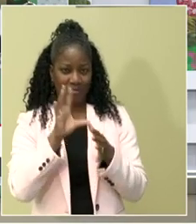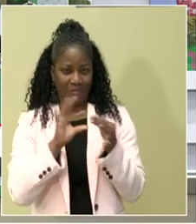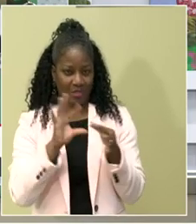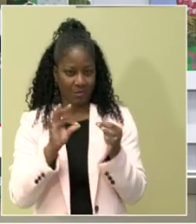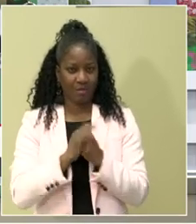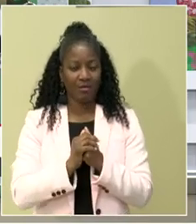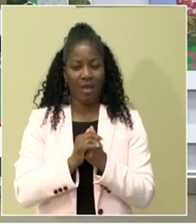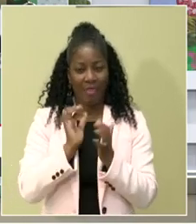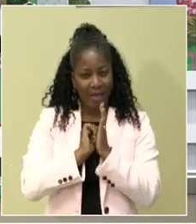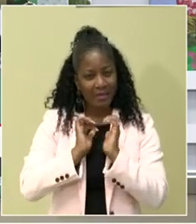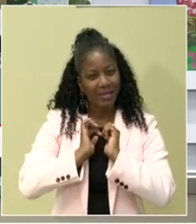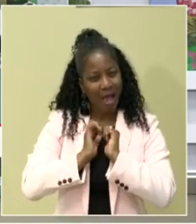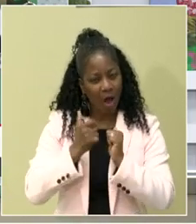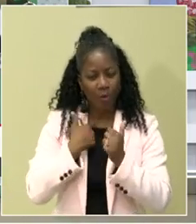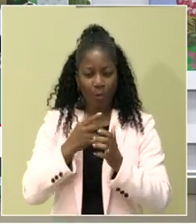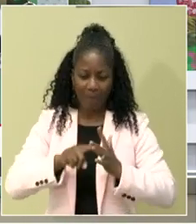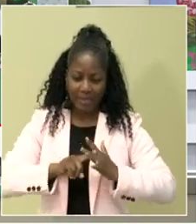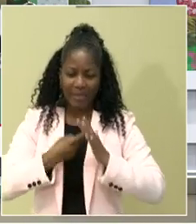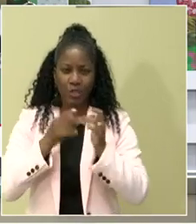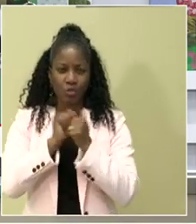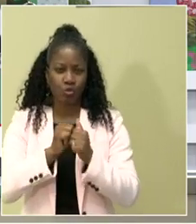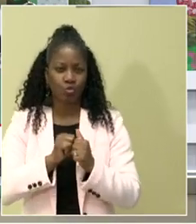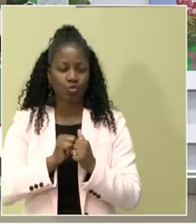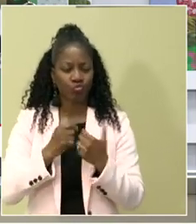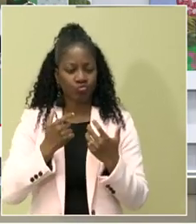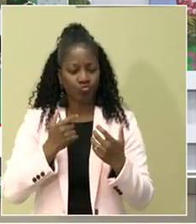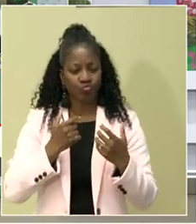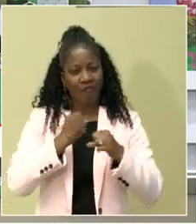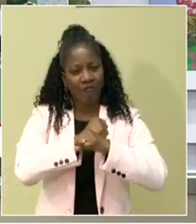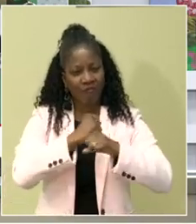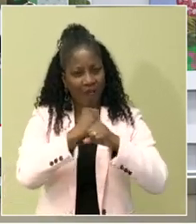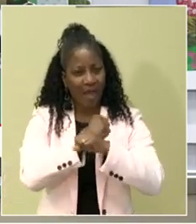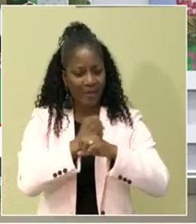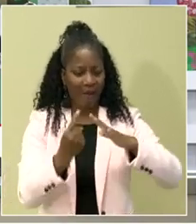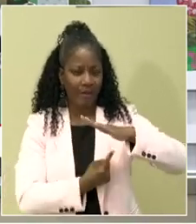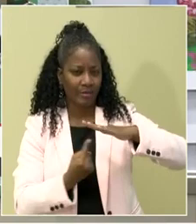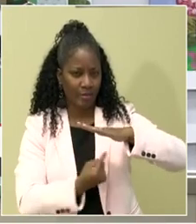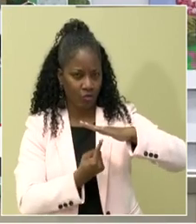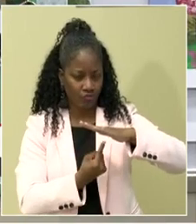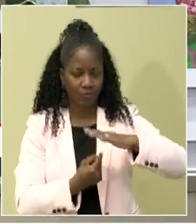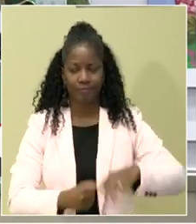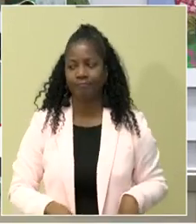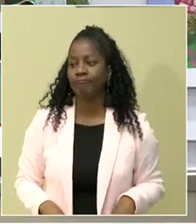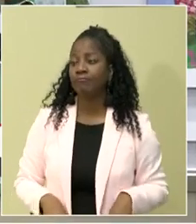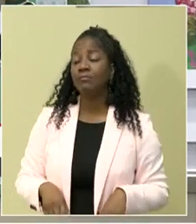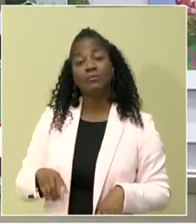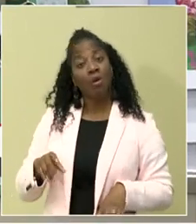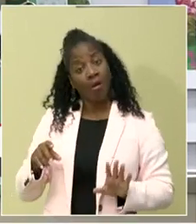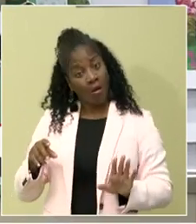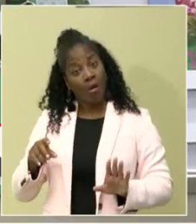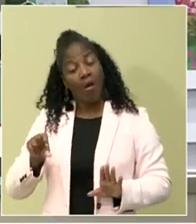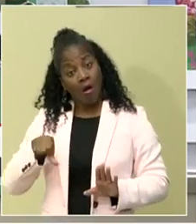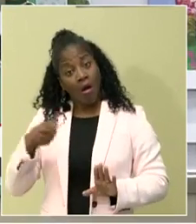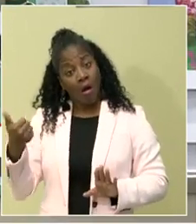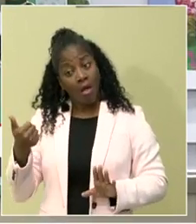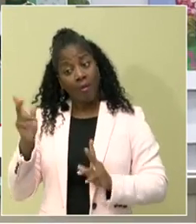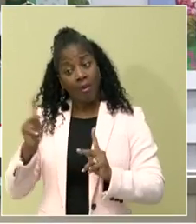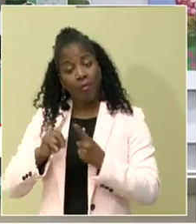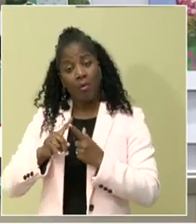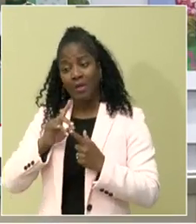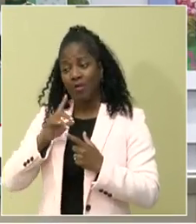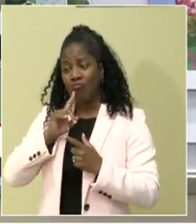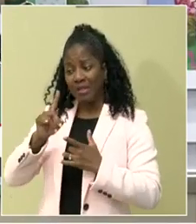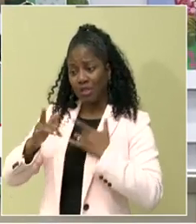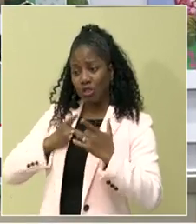how we will begin to combat isolation. Others that we're also very concerned about are